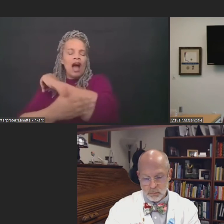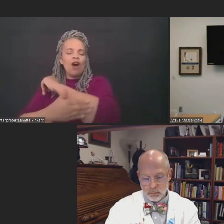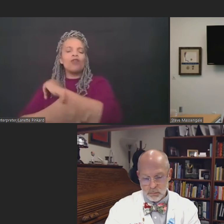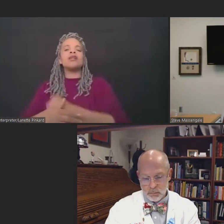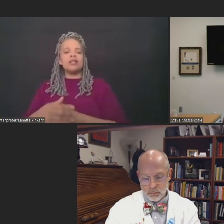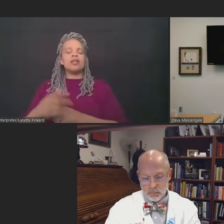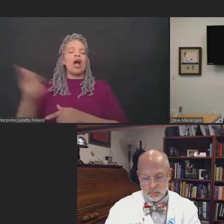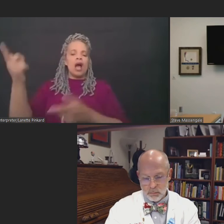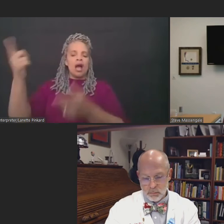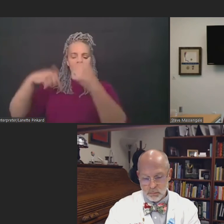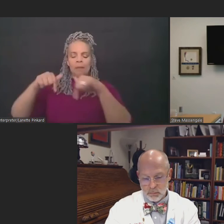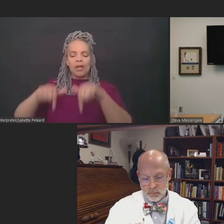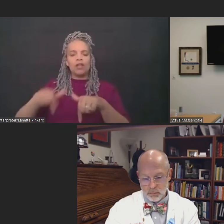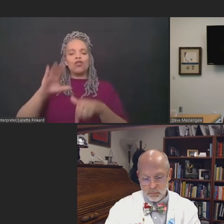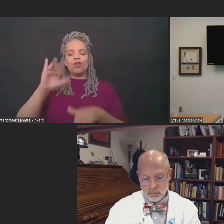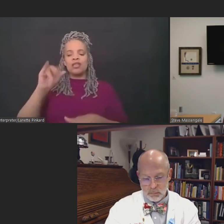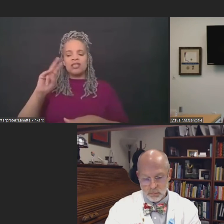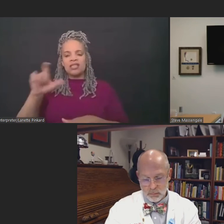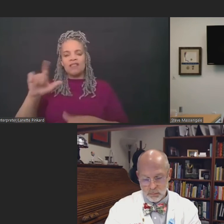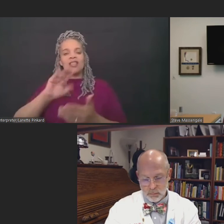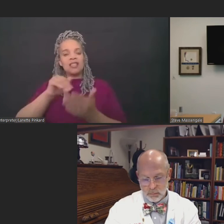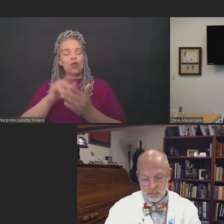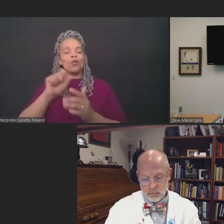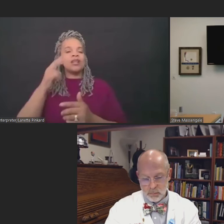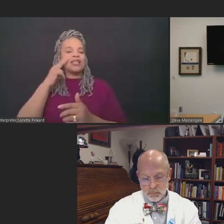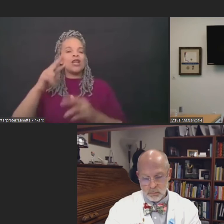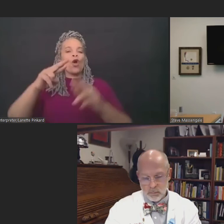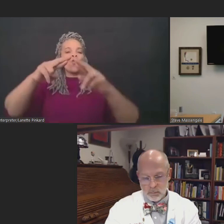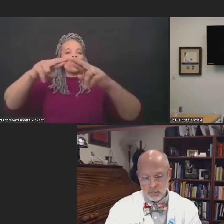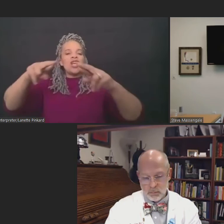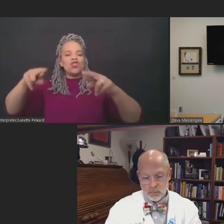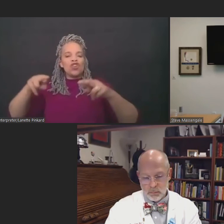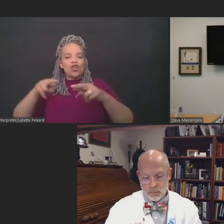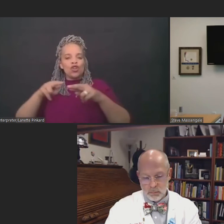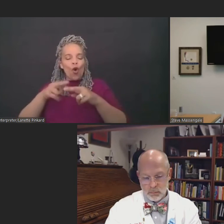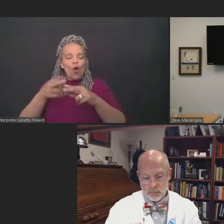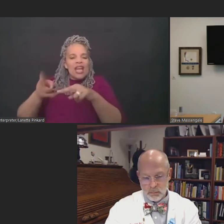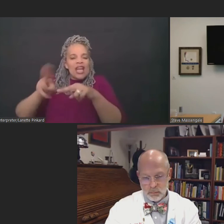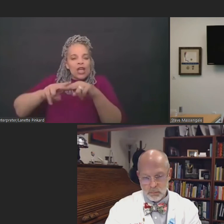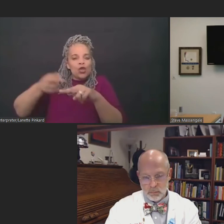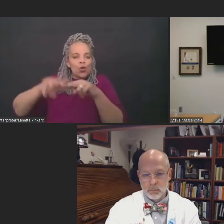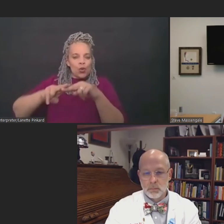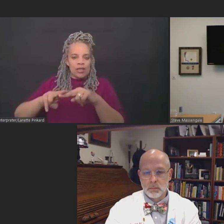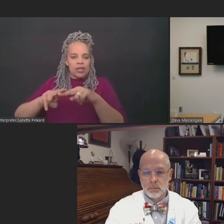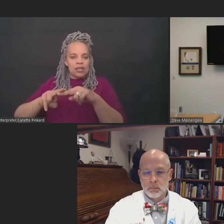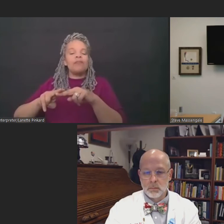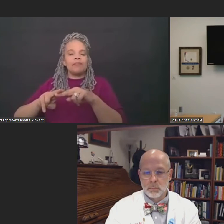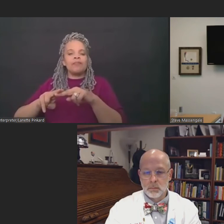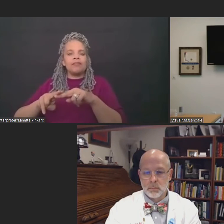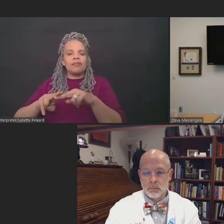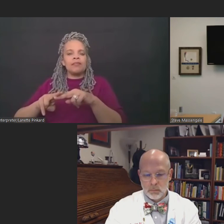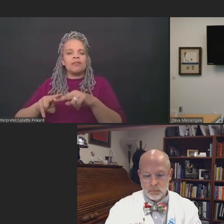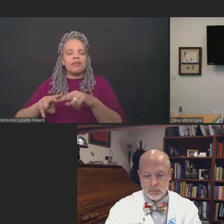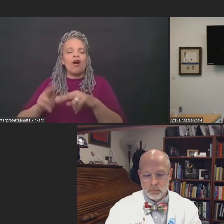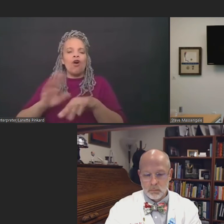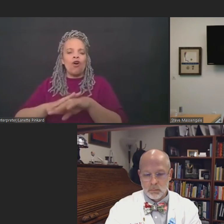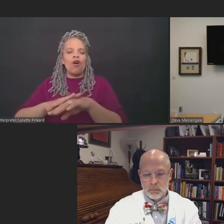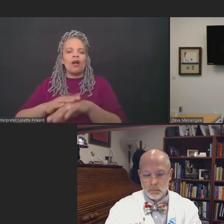coming into the Civic Center also. We need to see a regional increase, a regionally high vaccination